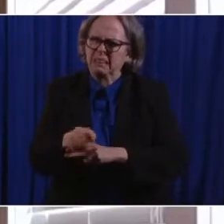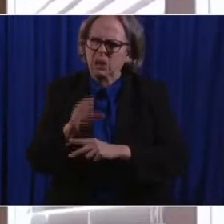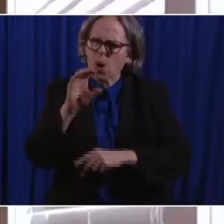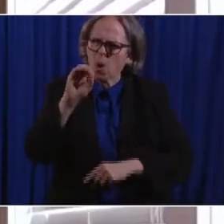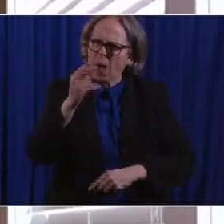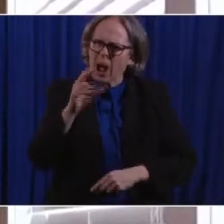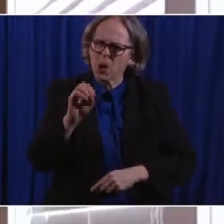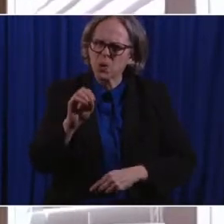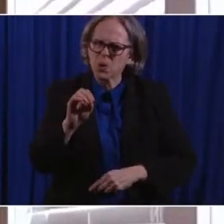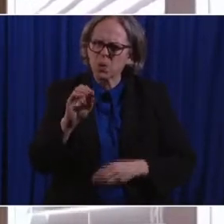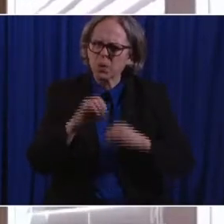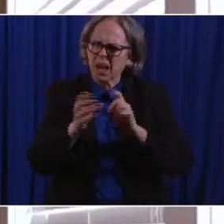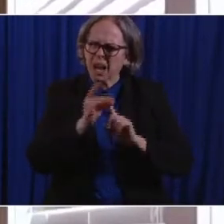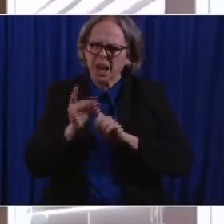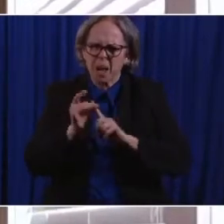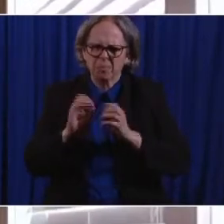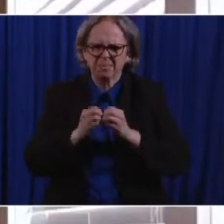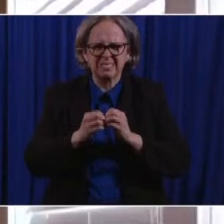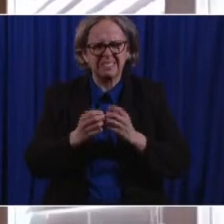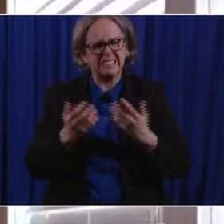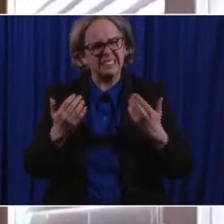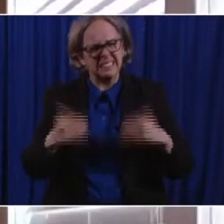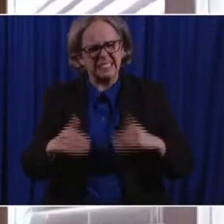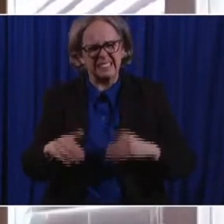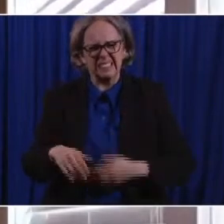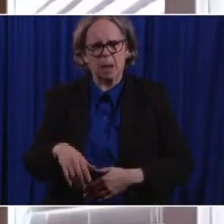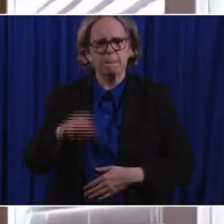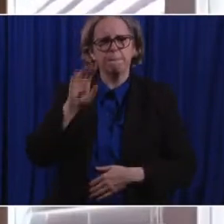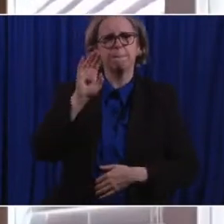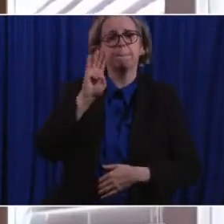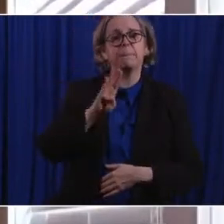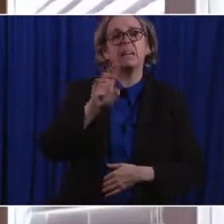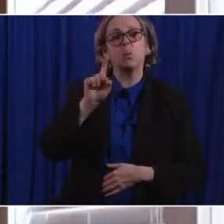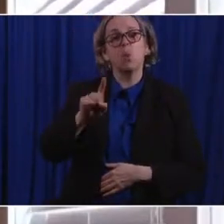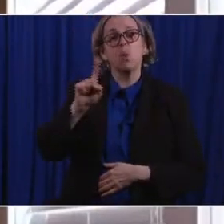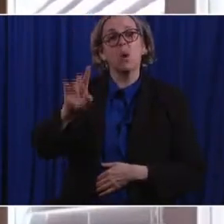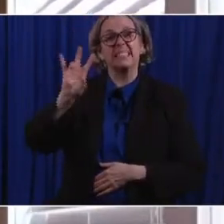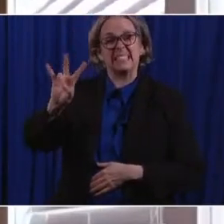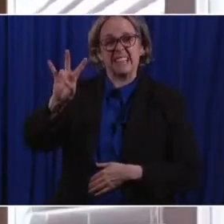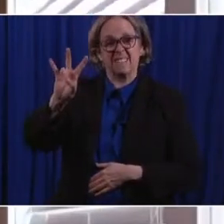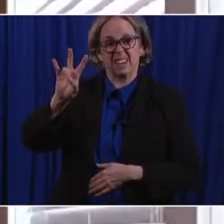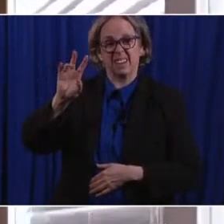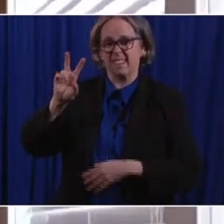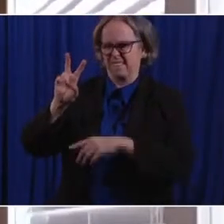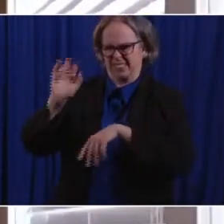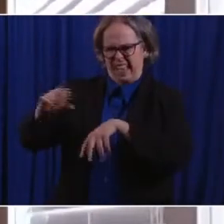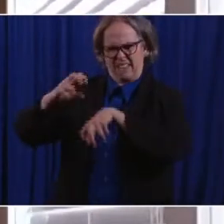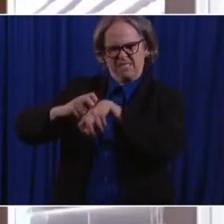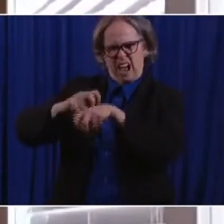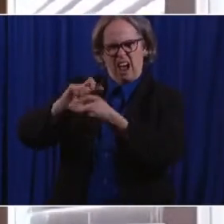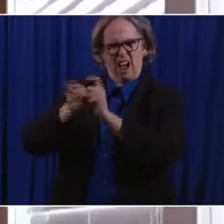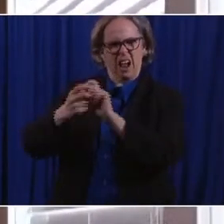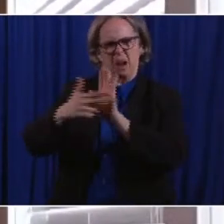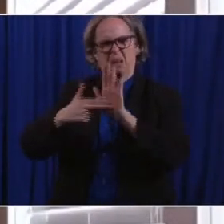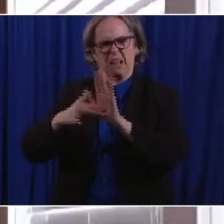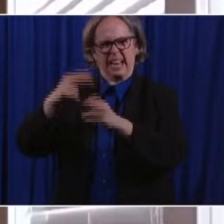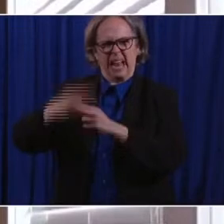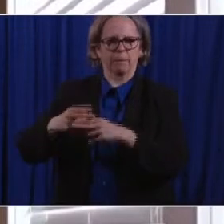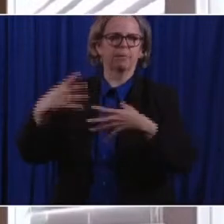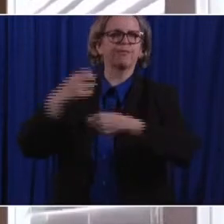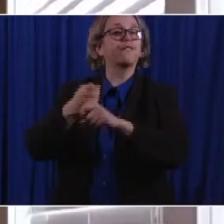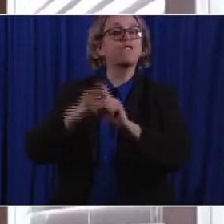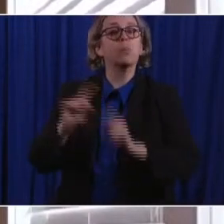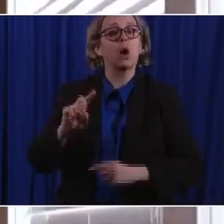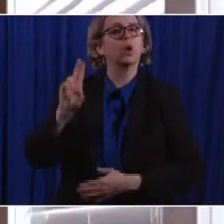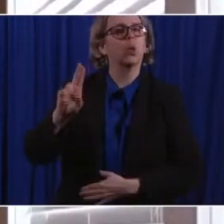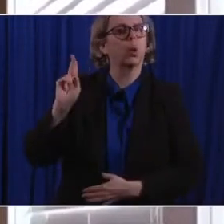especially the B117 or so-called UK variant. Here in Ohio, variant activity continues